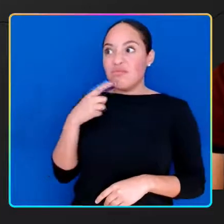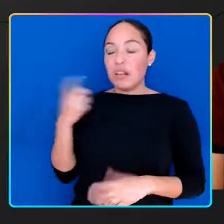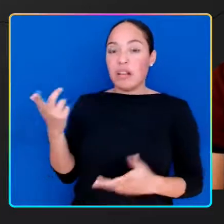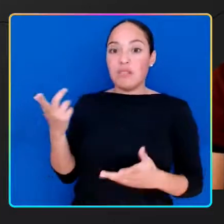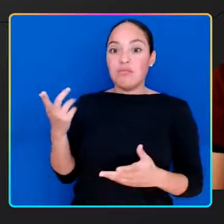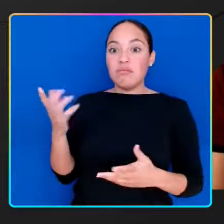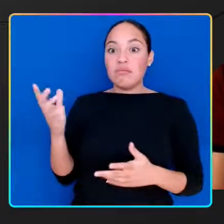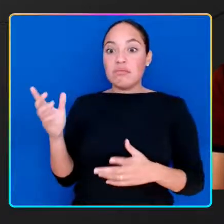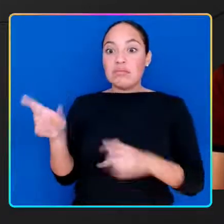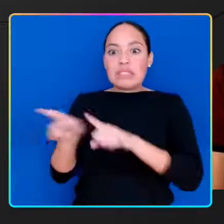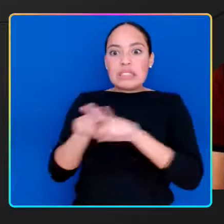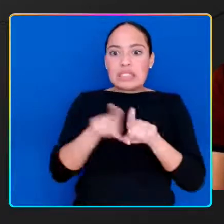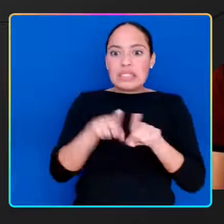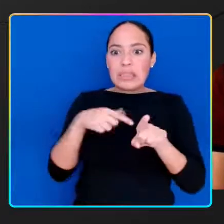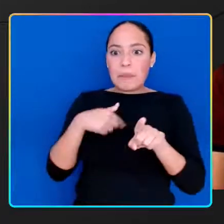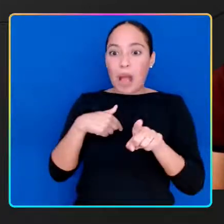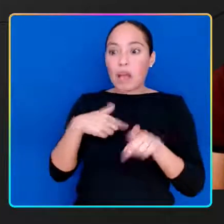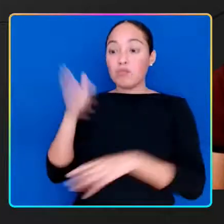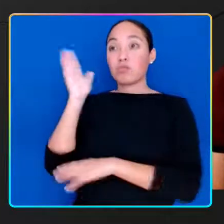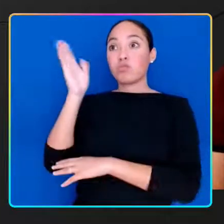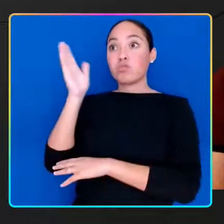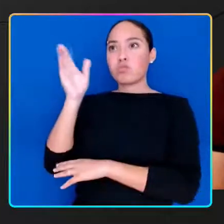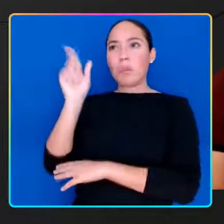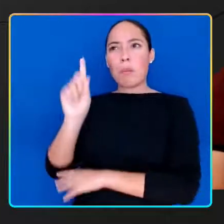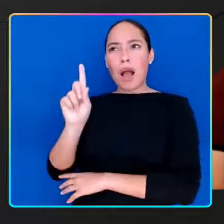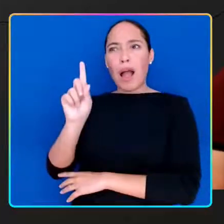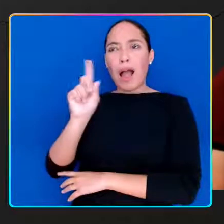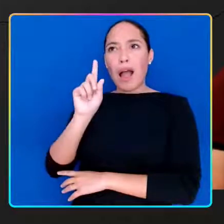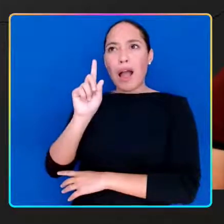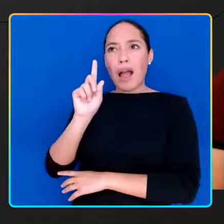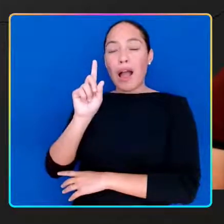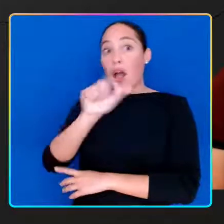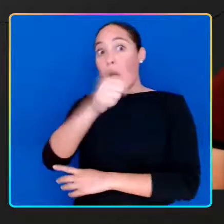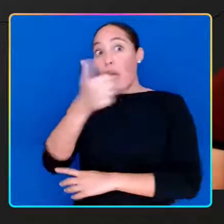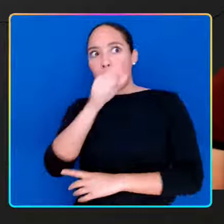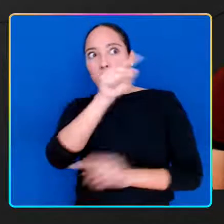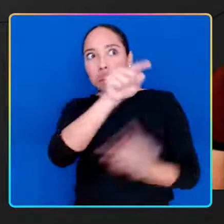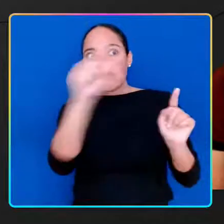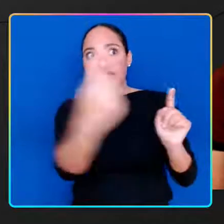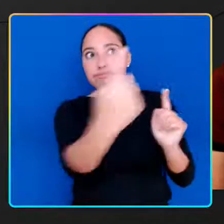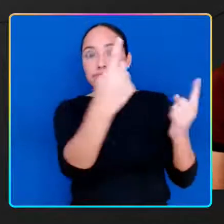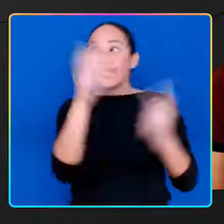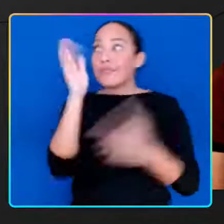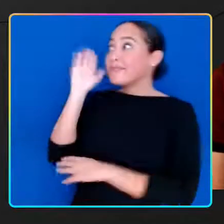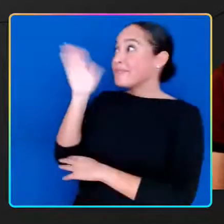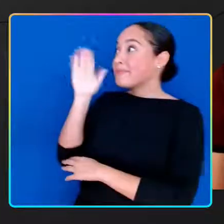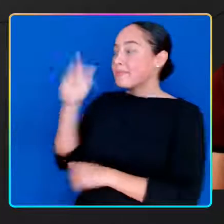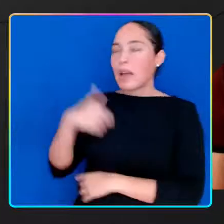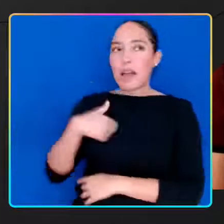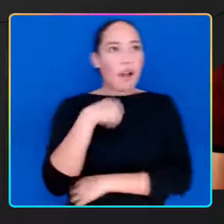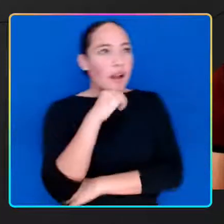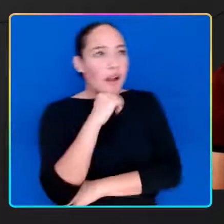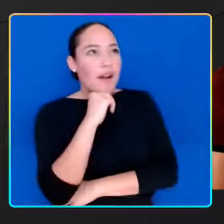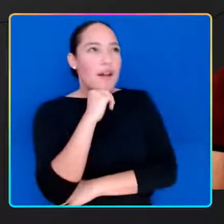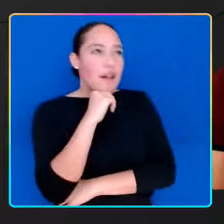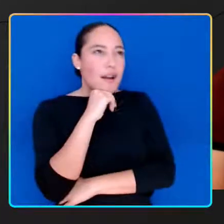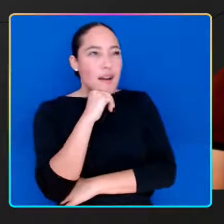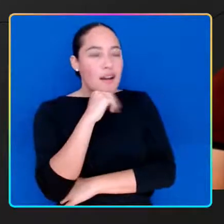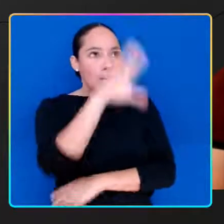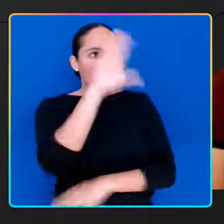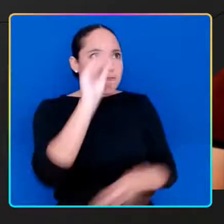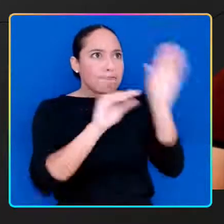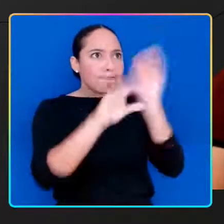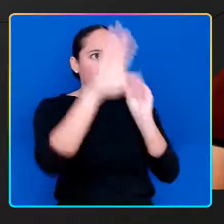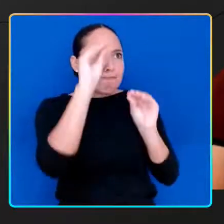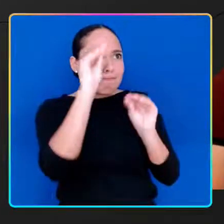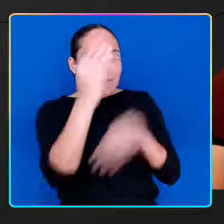other people and kind of learn exactly what they're, working on or something like that. And it might not be something that I've even thought about